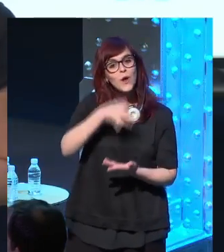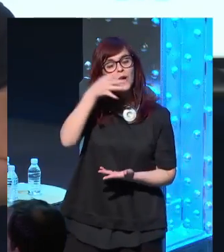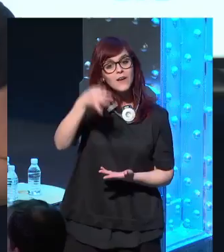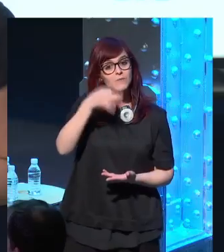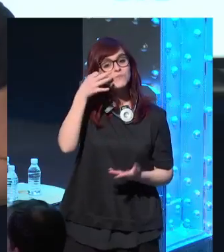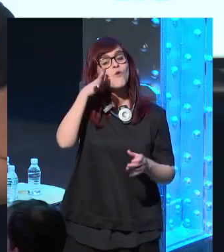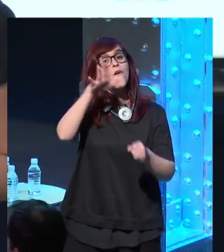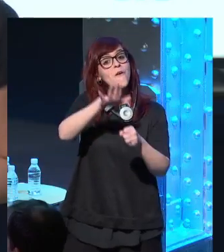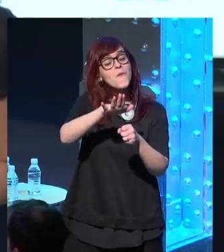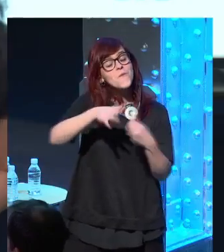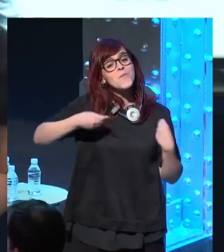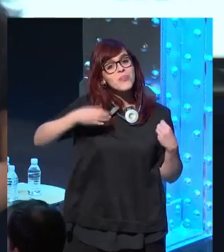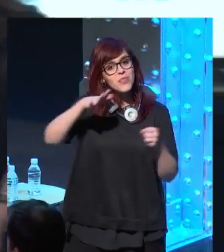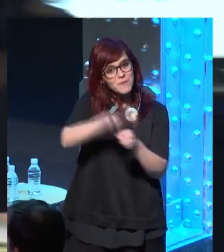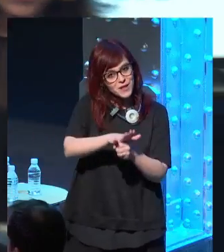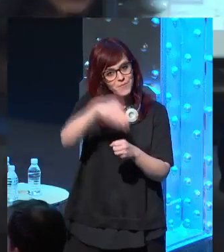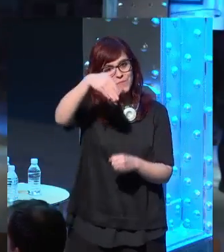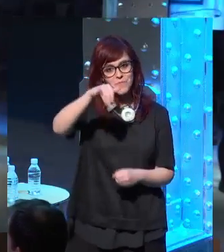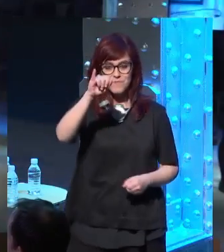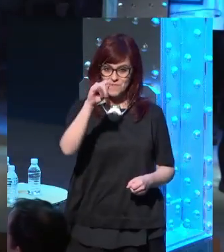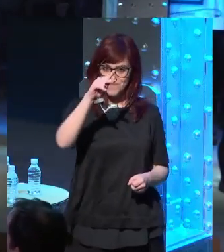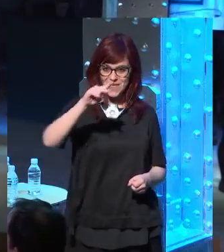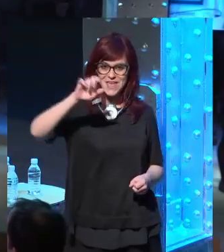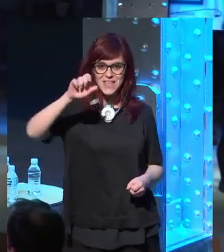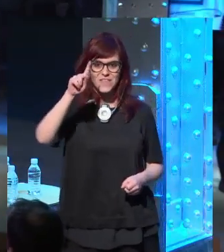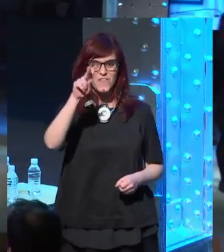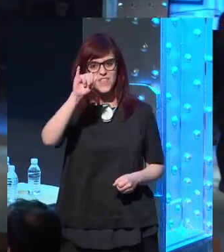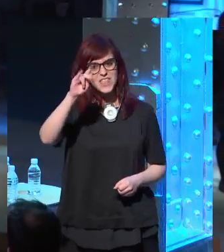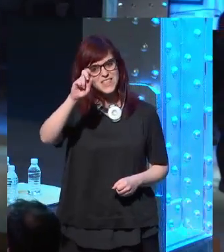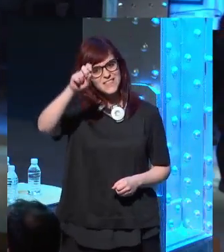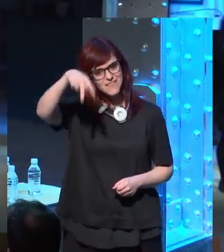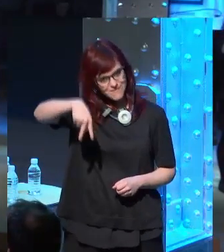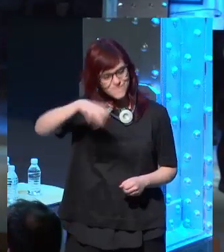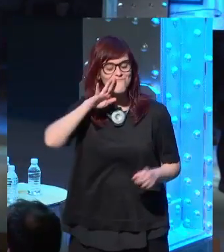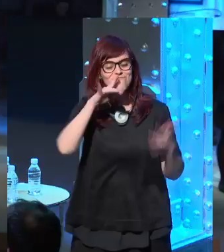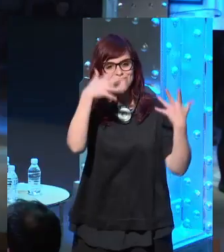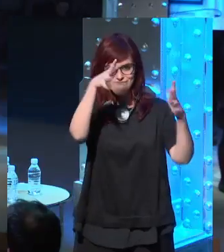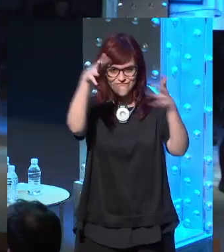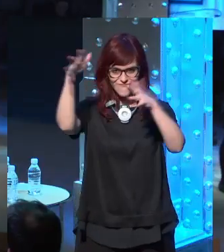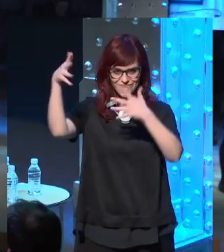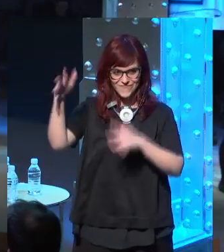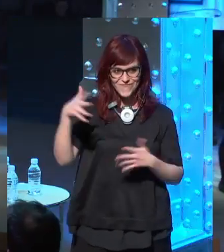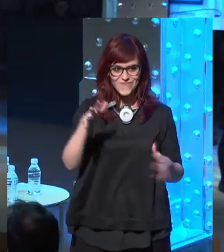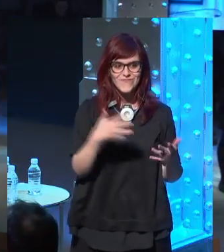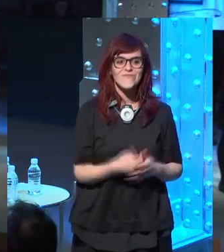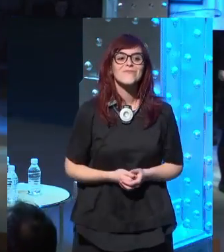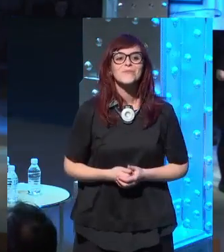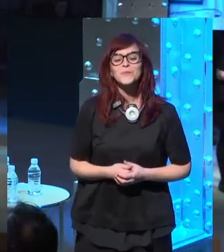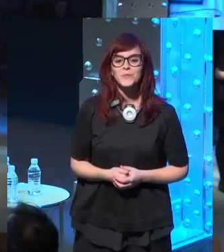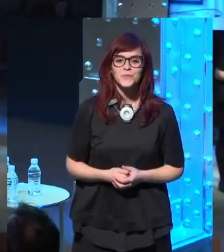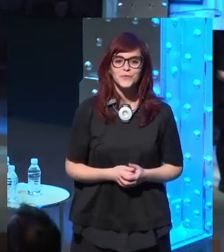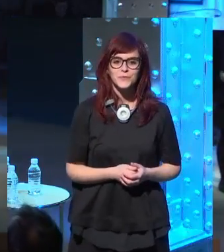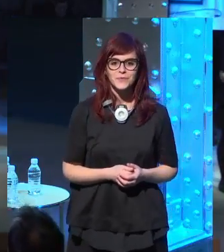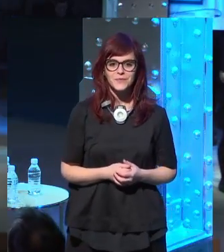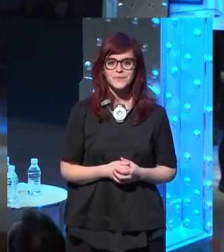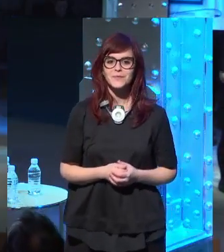next guest today in our Life on Mars on Tuesdays, Meik Wiking.